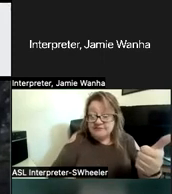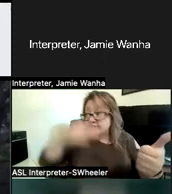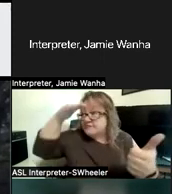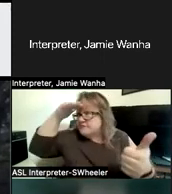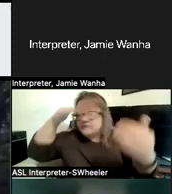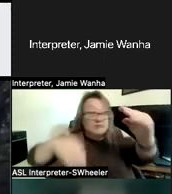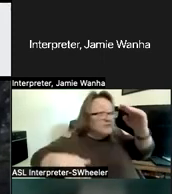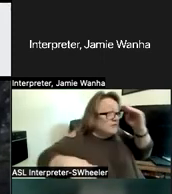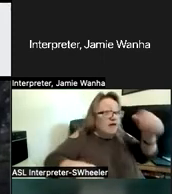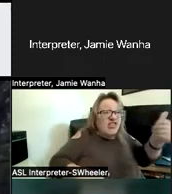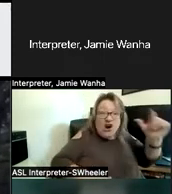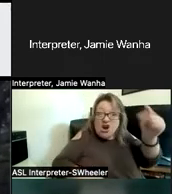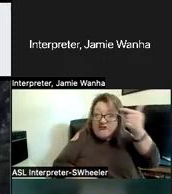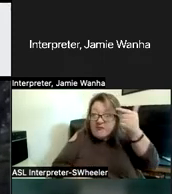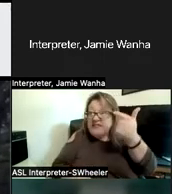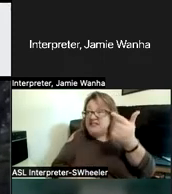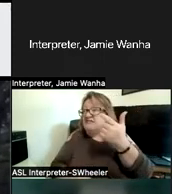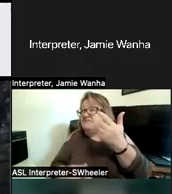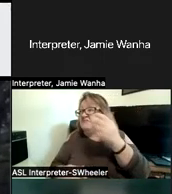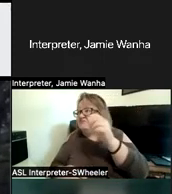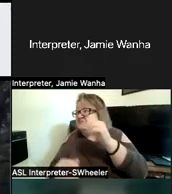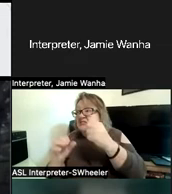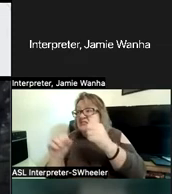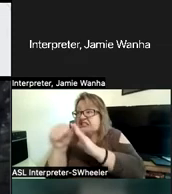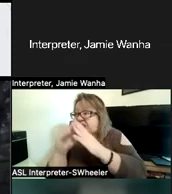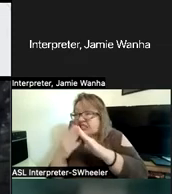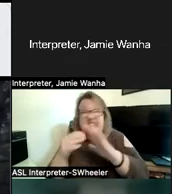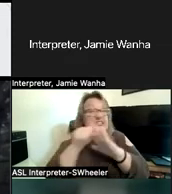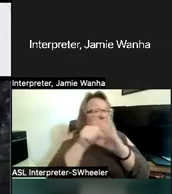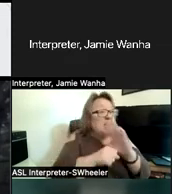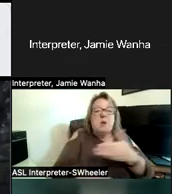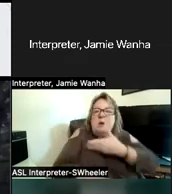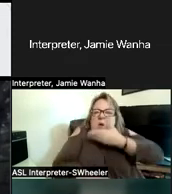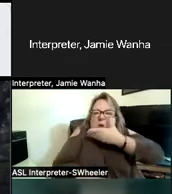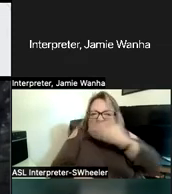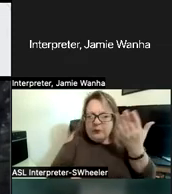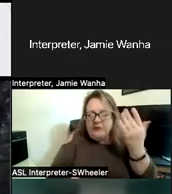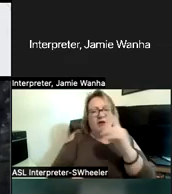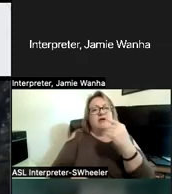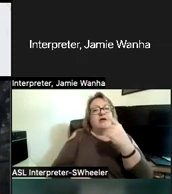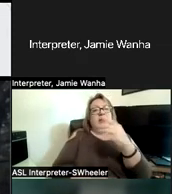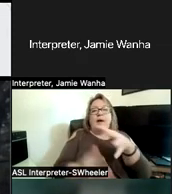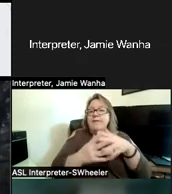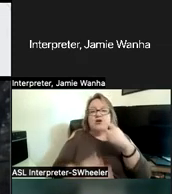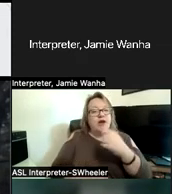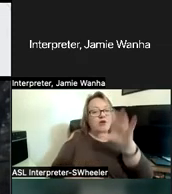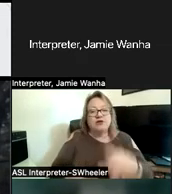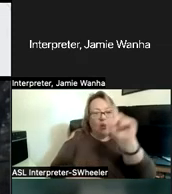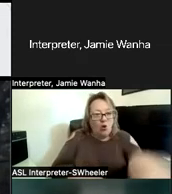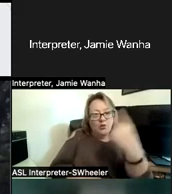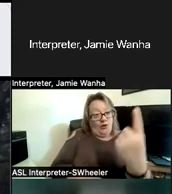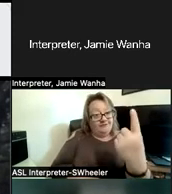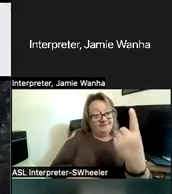entity, government or charity that has this these capabilities or that is required to do these types of things. So